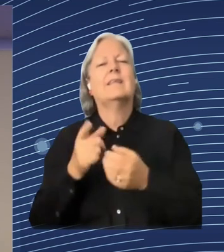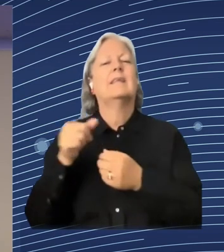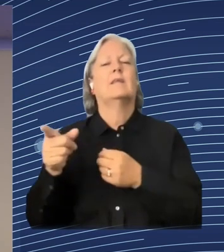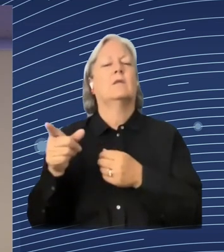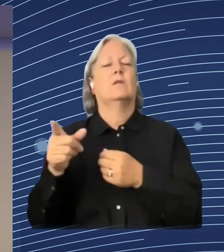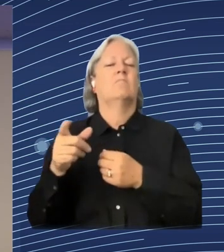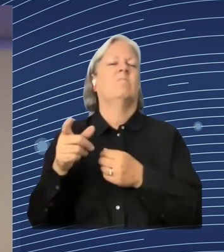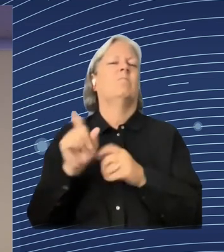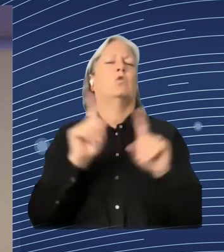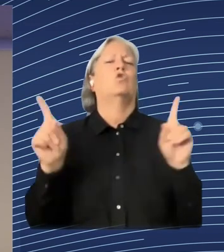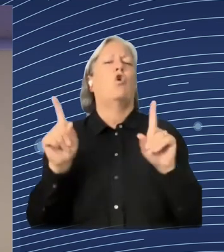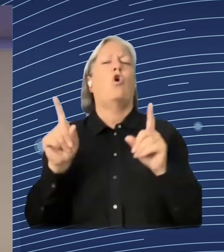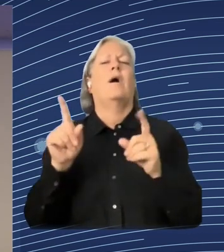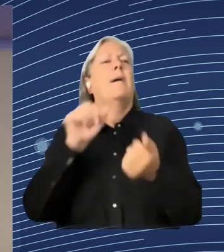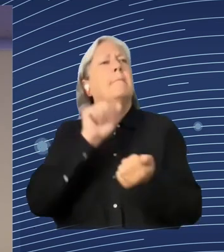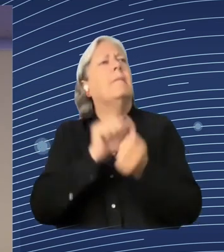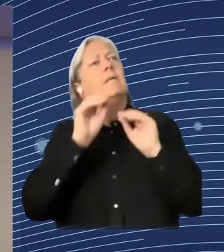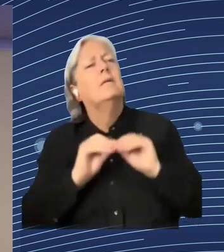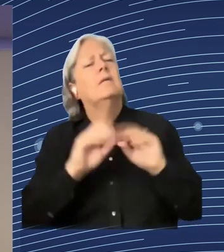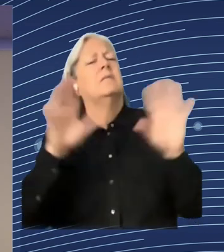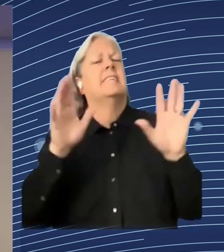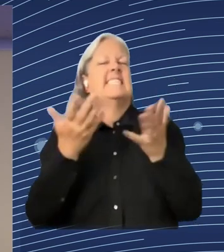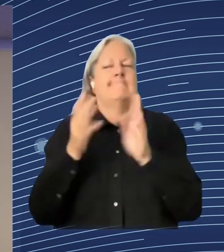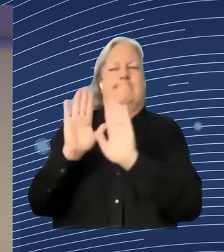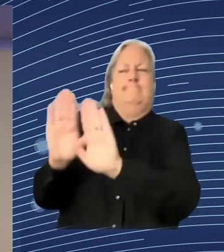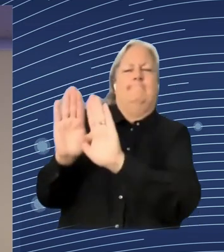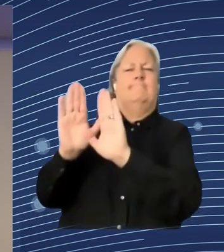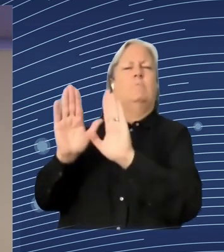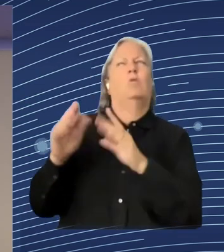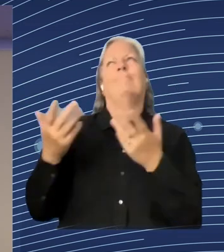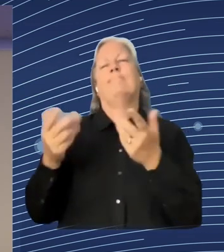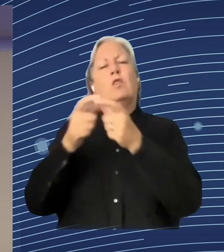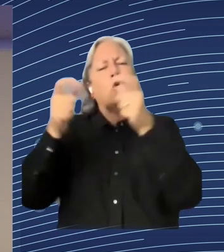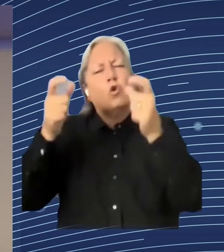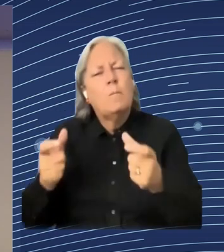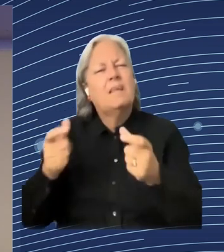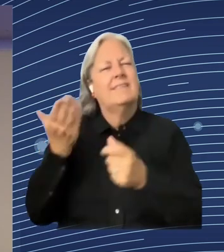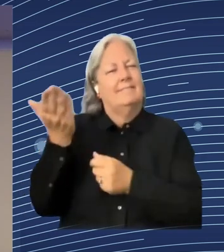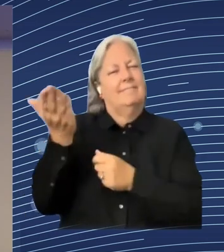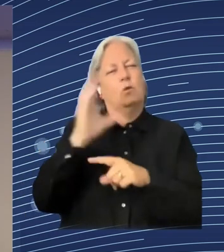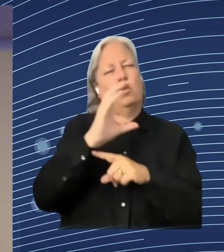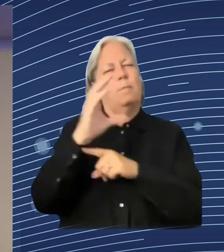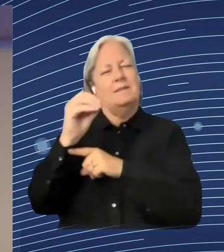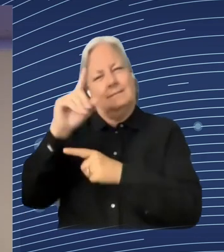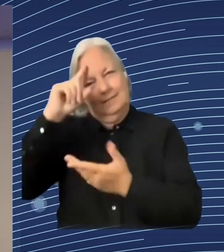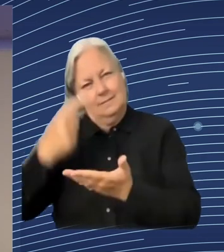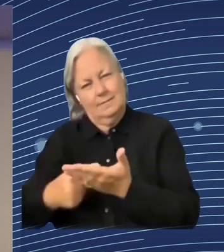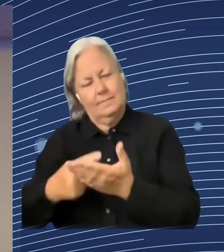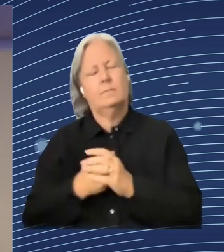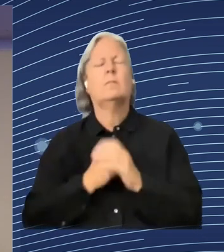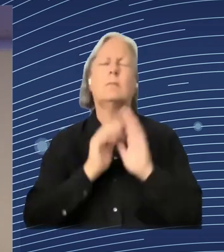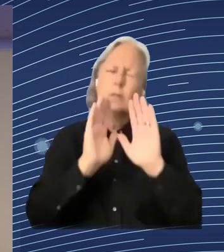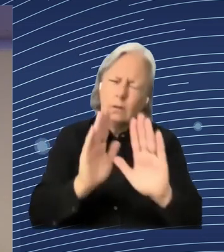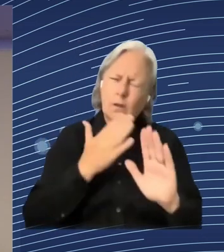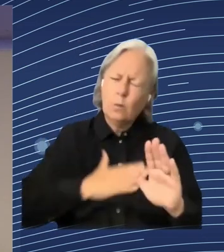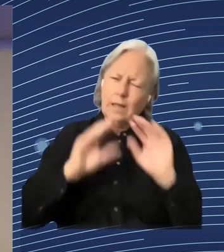up right now, that's up to the company or the entity. So if I understand correctly, the